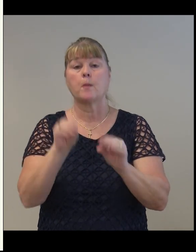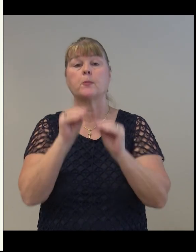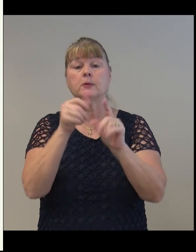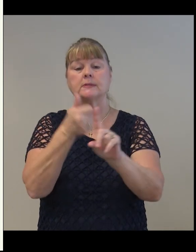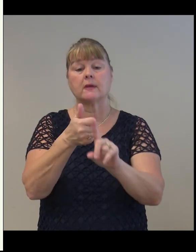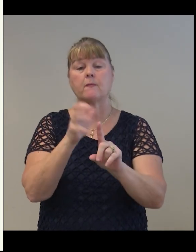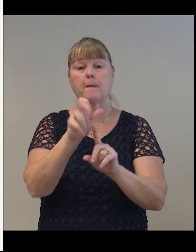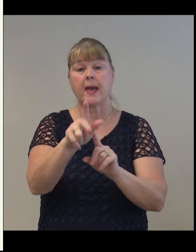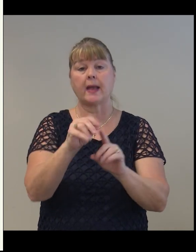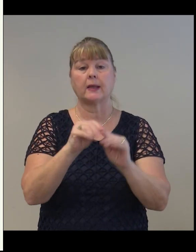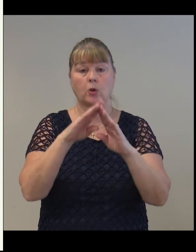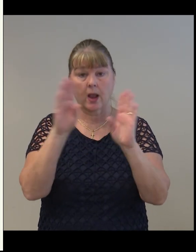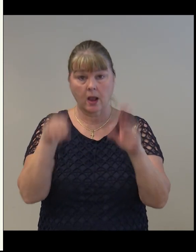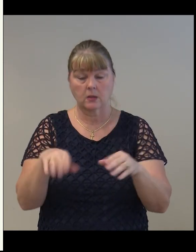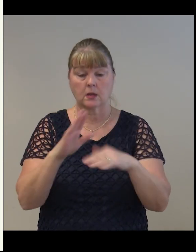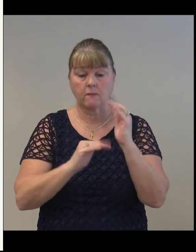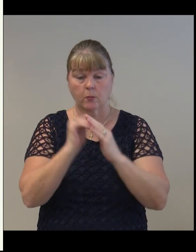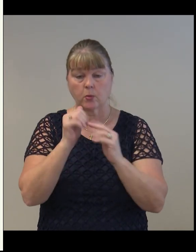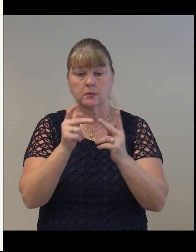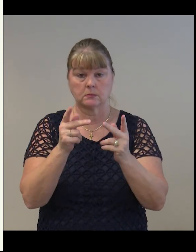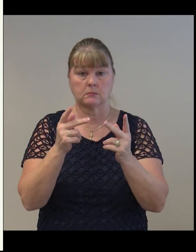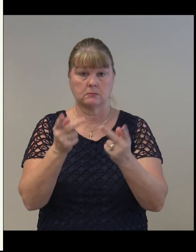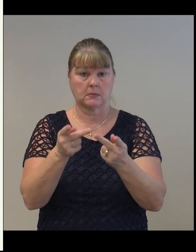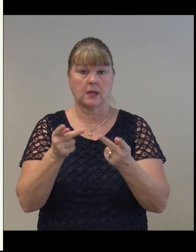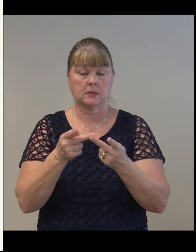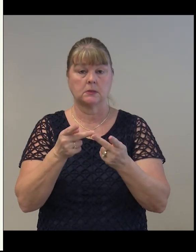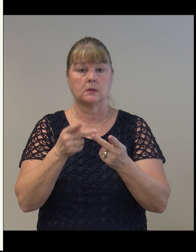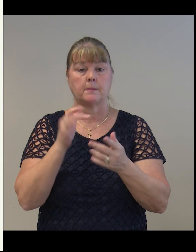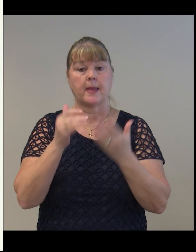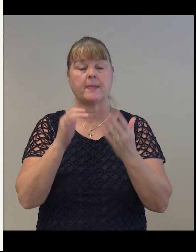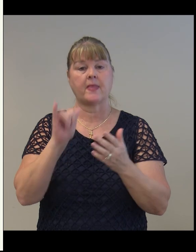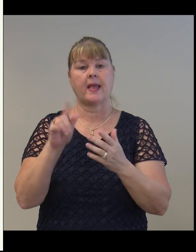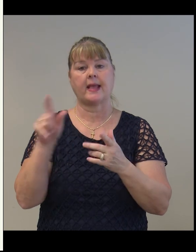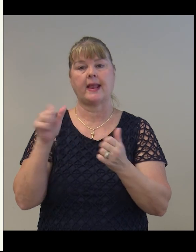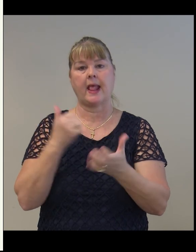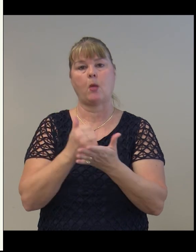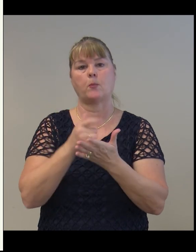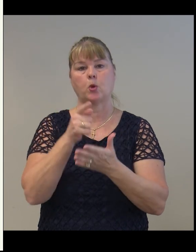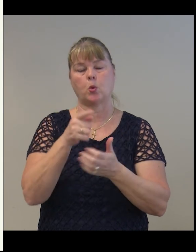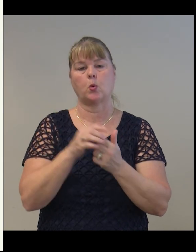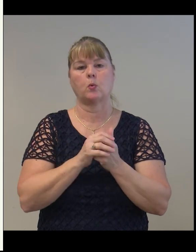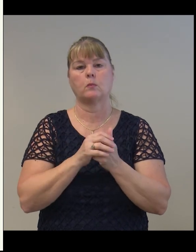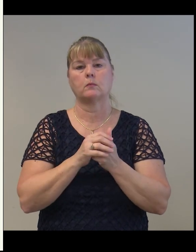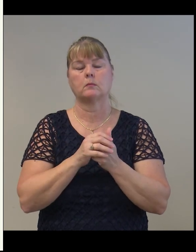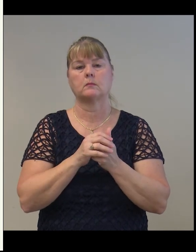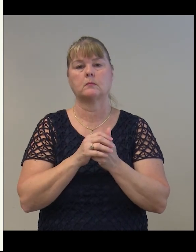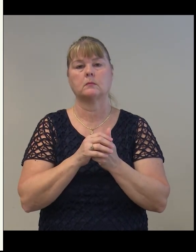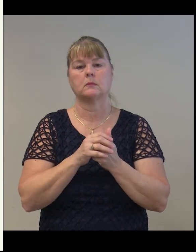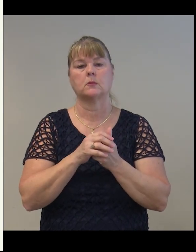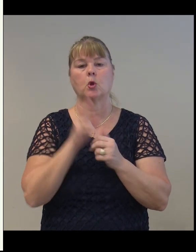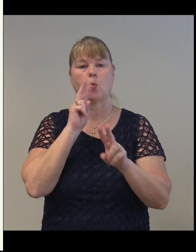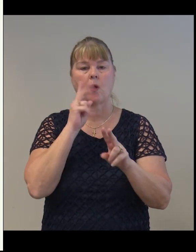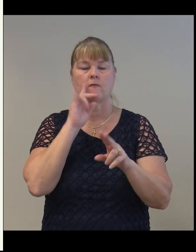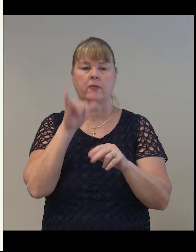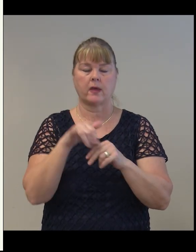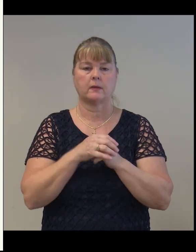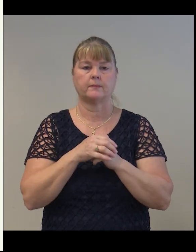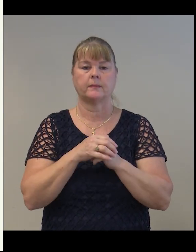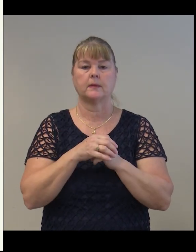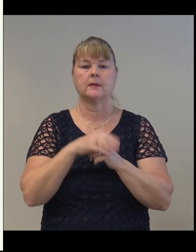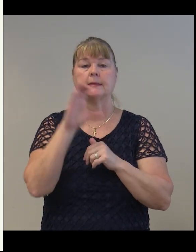home or put yourself back in a comfortable place, CEDRIC could be able to help, and that's something else that you can certainly look out